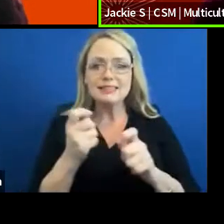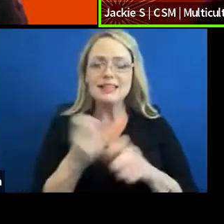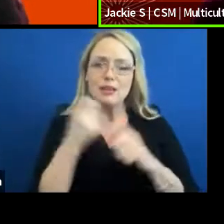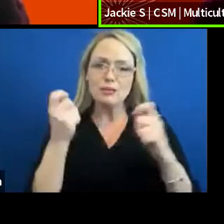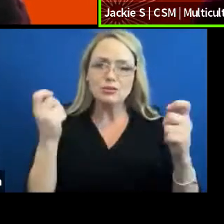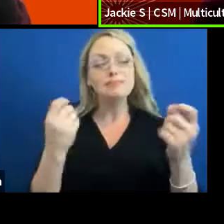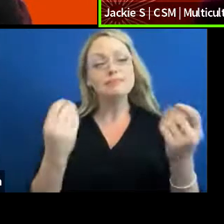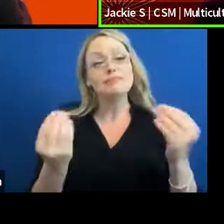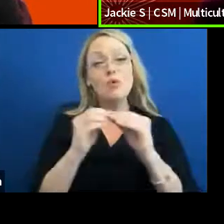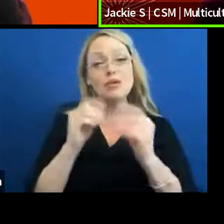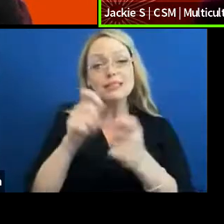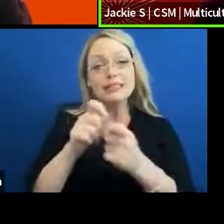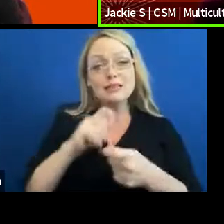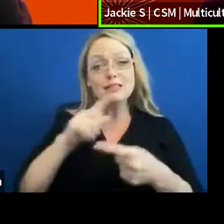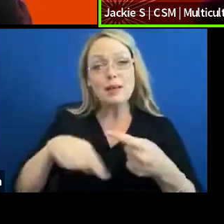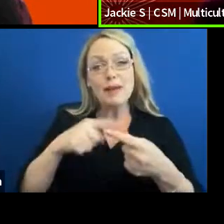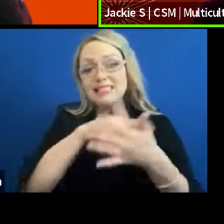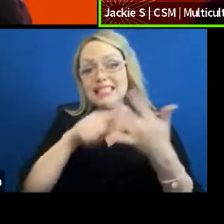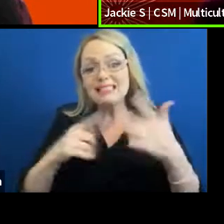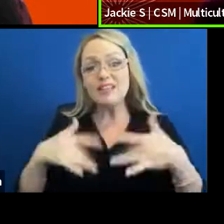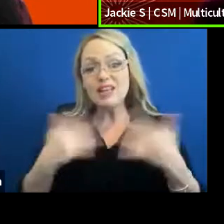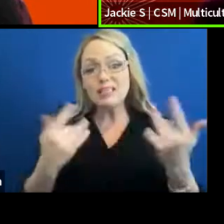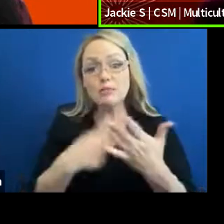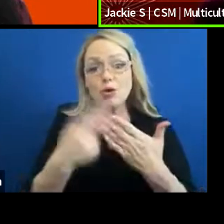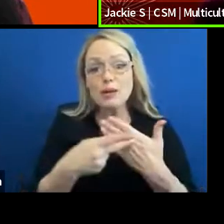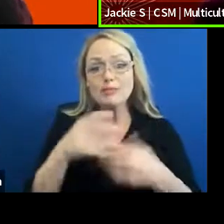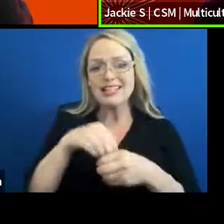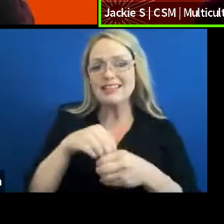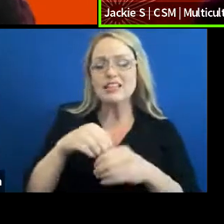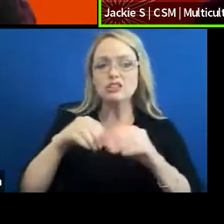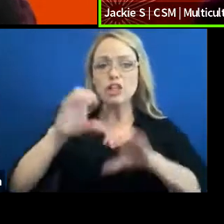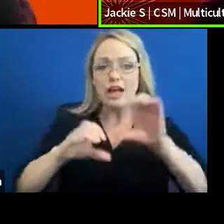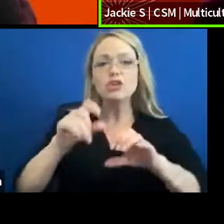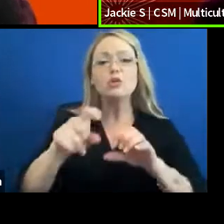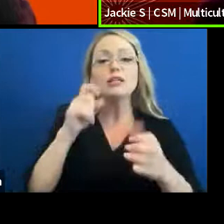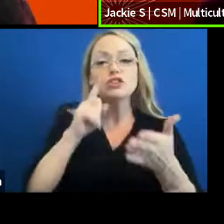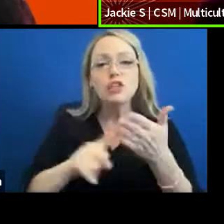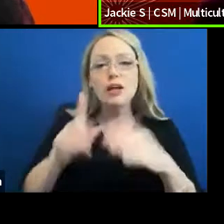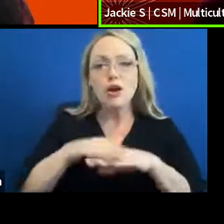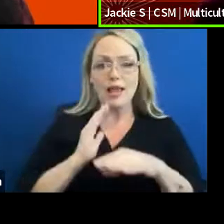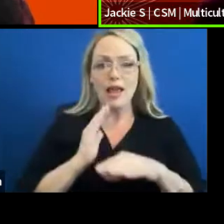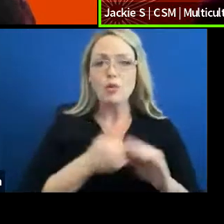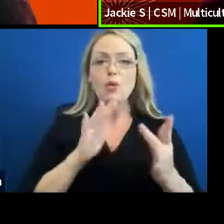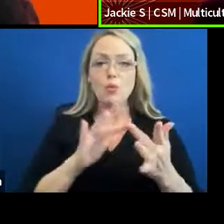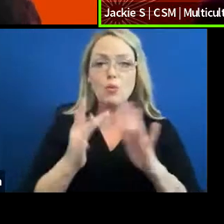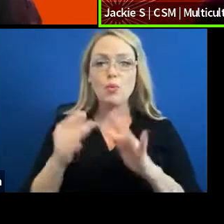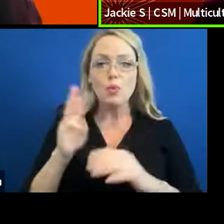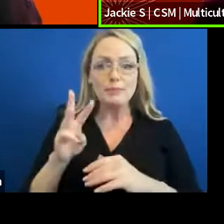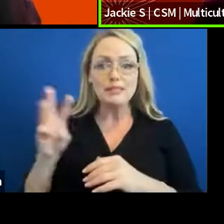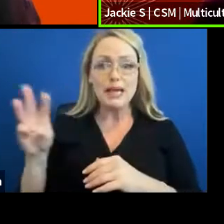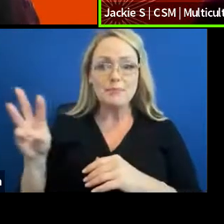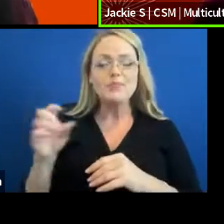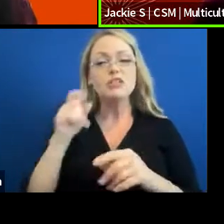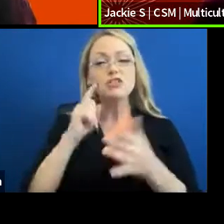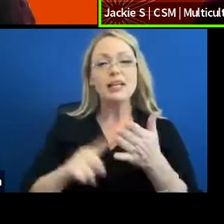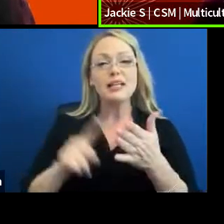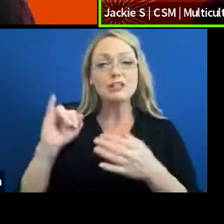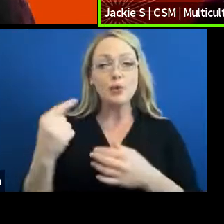about all of the events and programs are linked in the chat or check out our websites. And finally, follow us on Instagram at